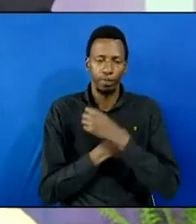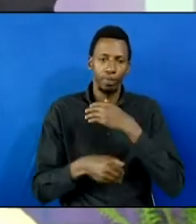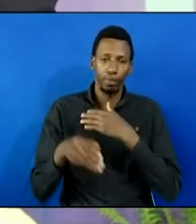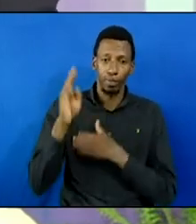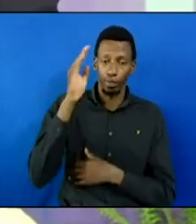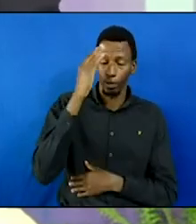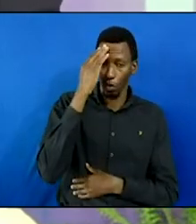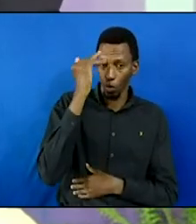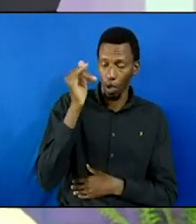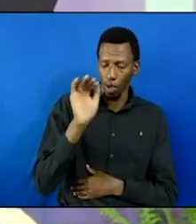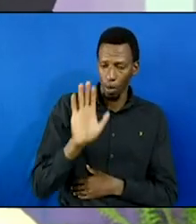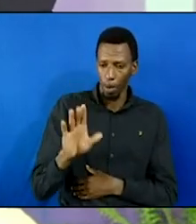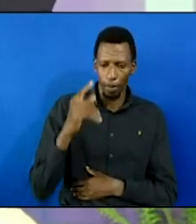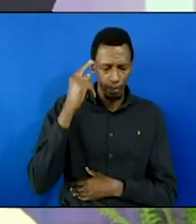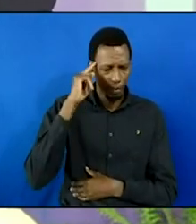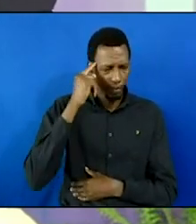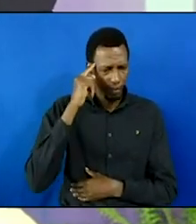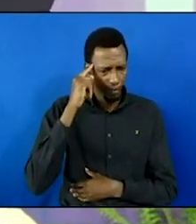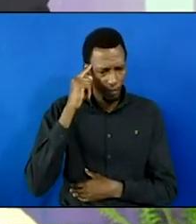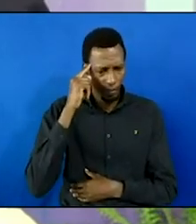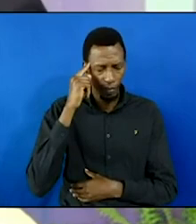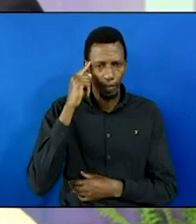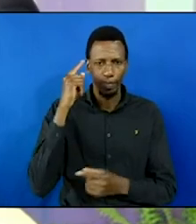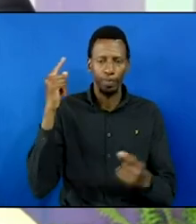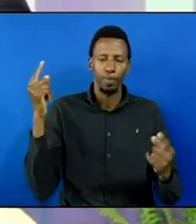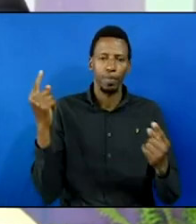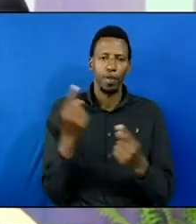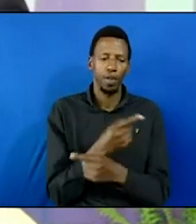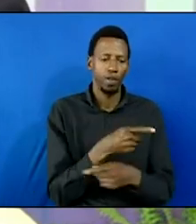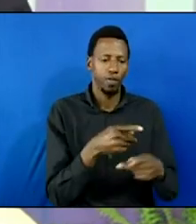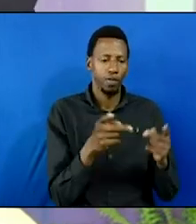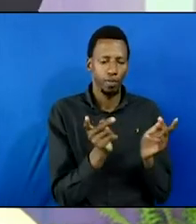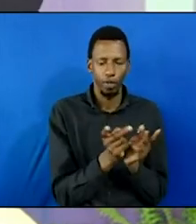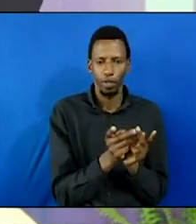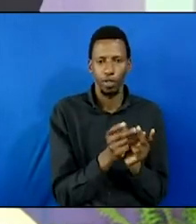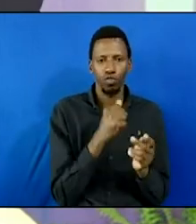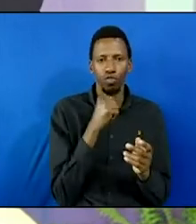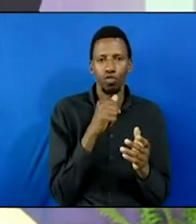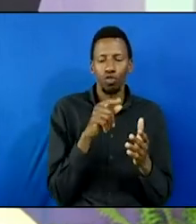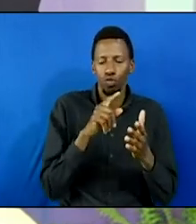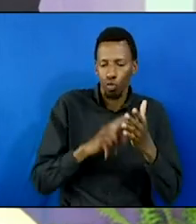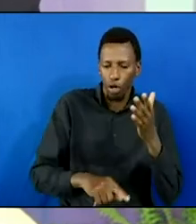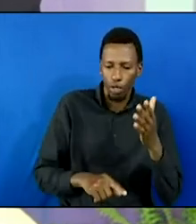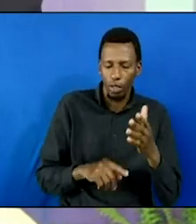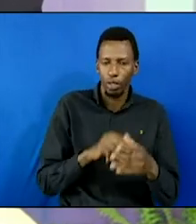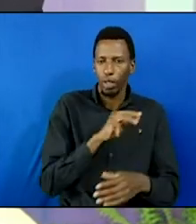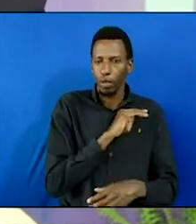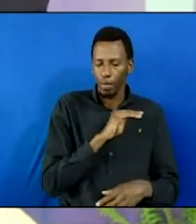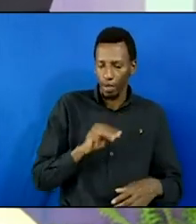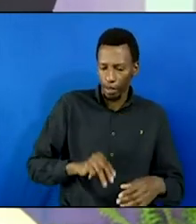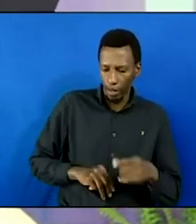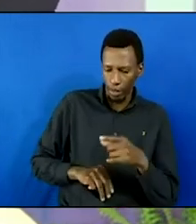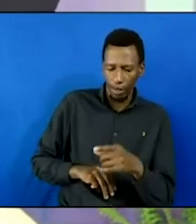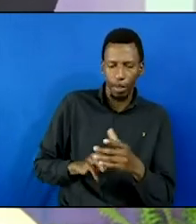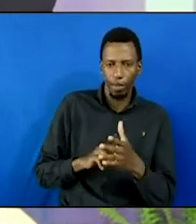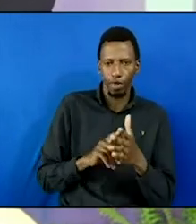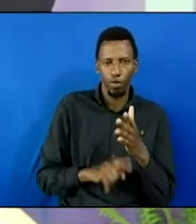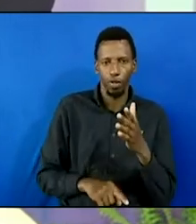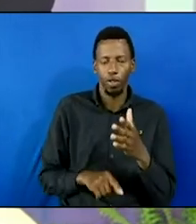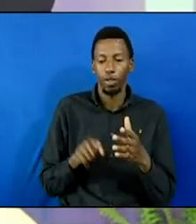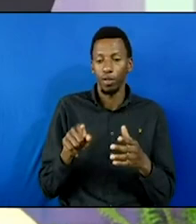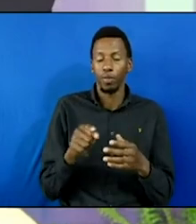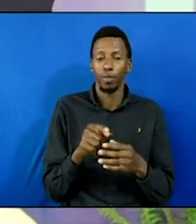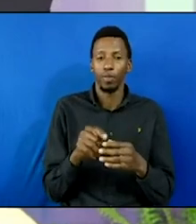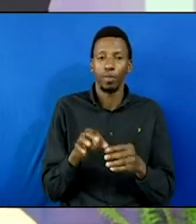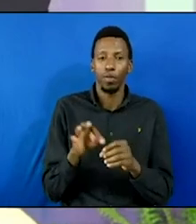are their mindset is placed elsewhere than what the Messiah comes for as a